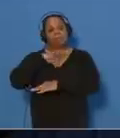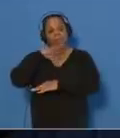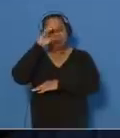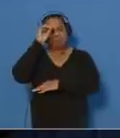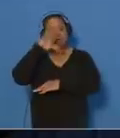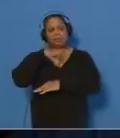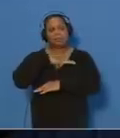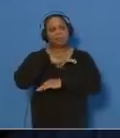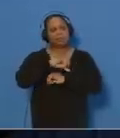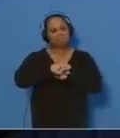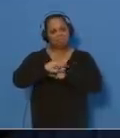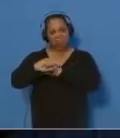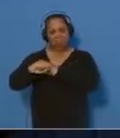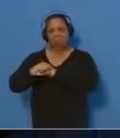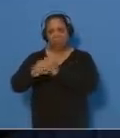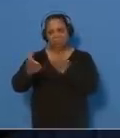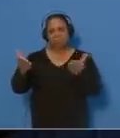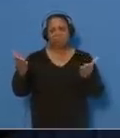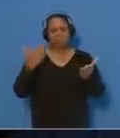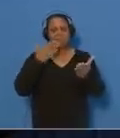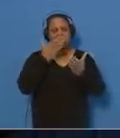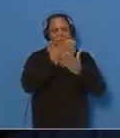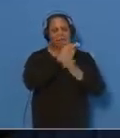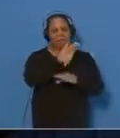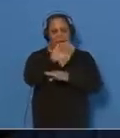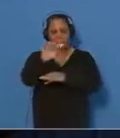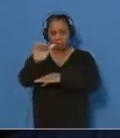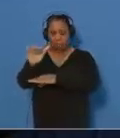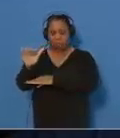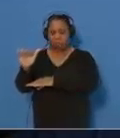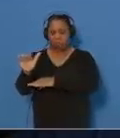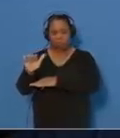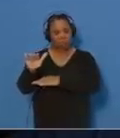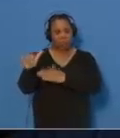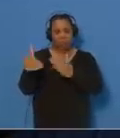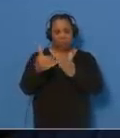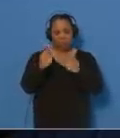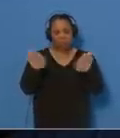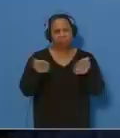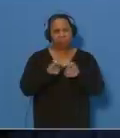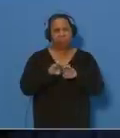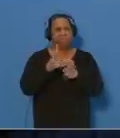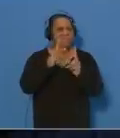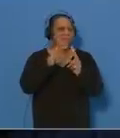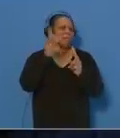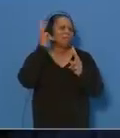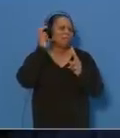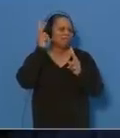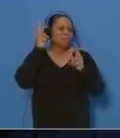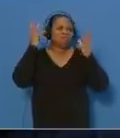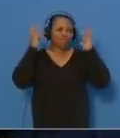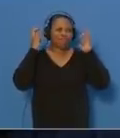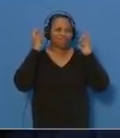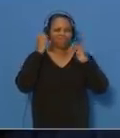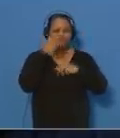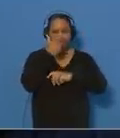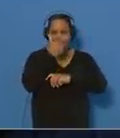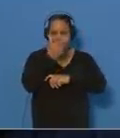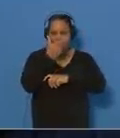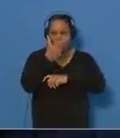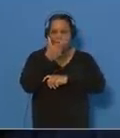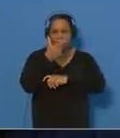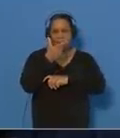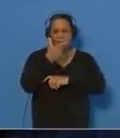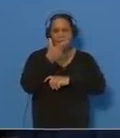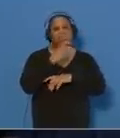gentlemen of the media. Good afternoon to all of those Bermudians who are either listening on the radio or watching from